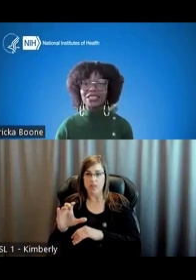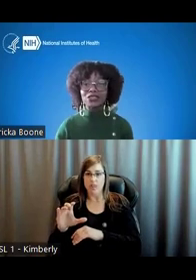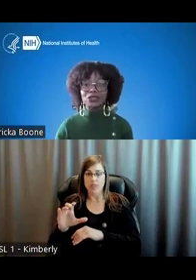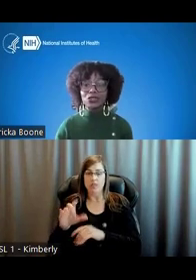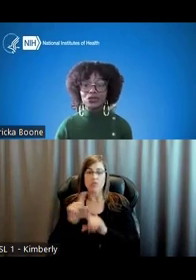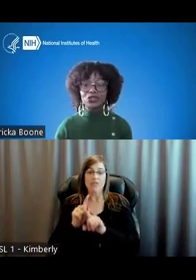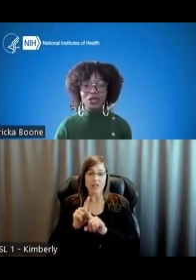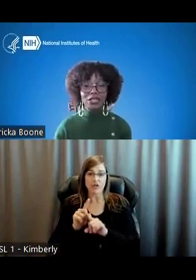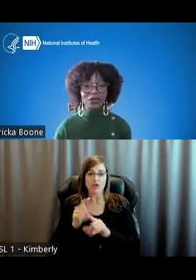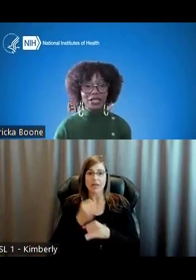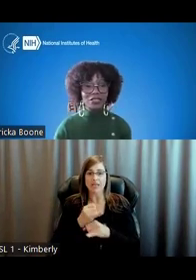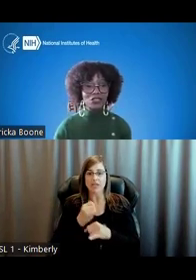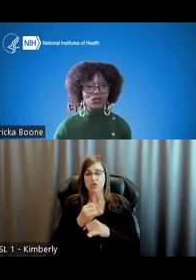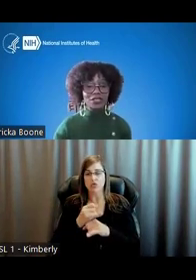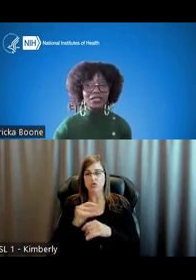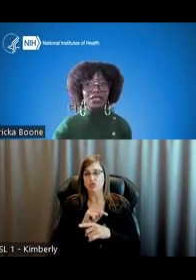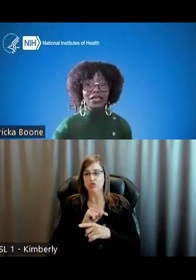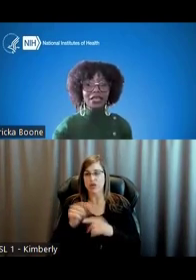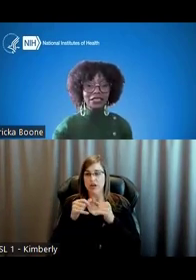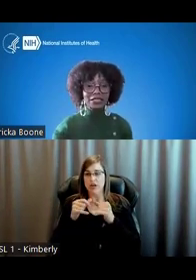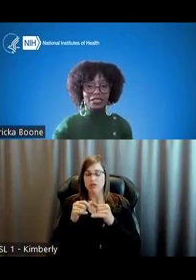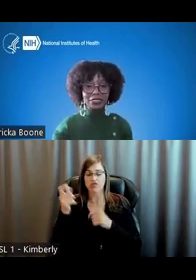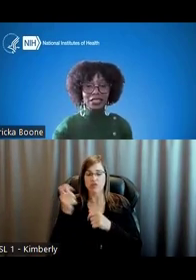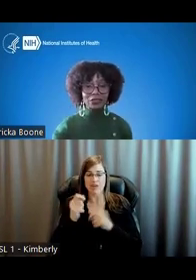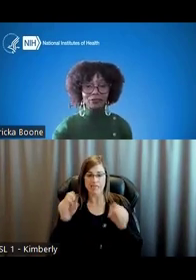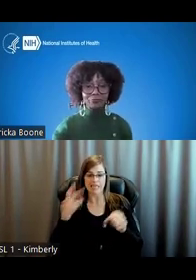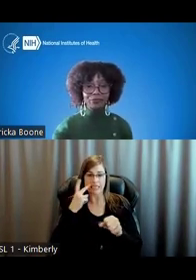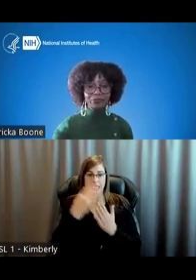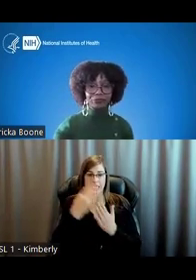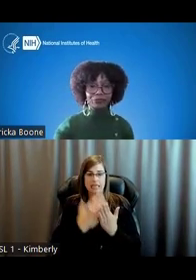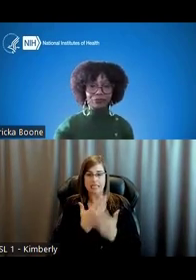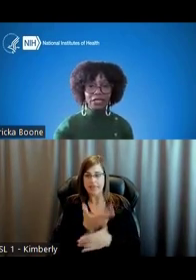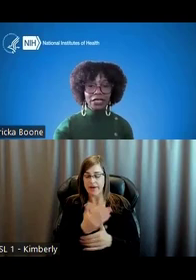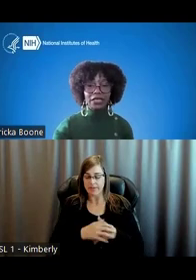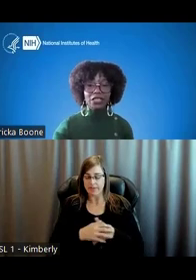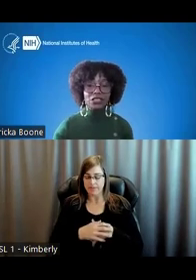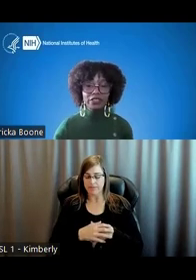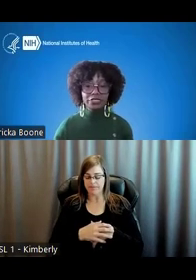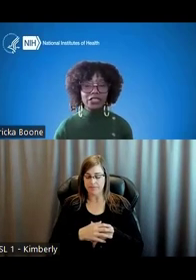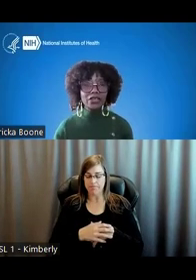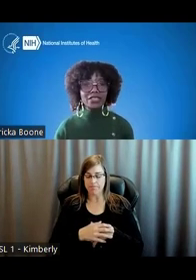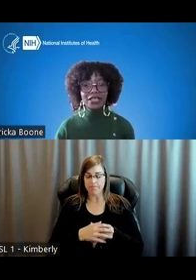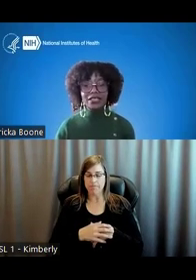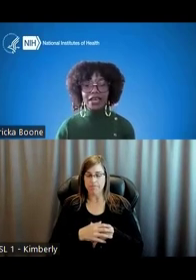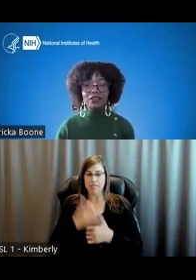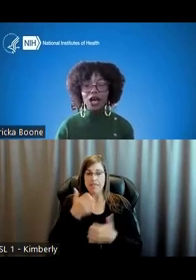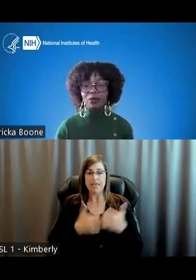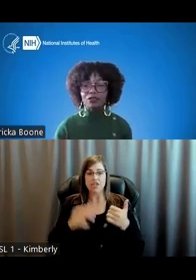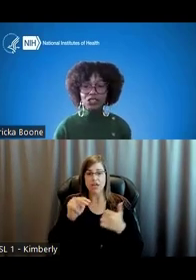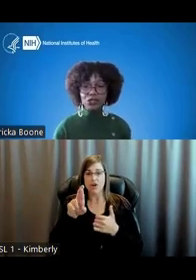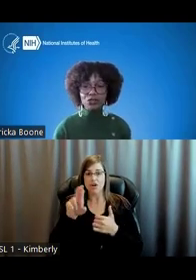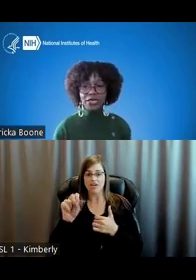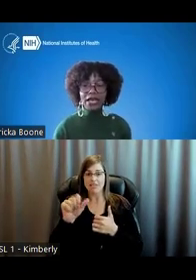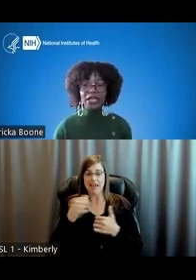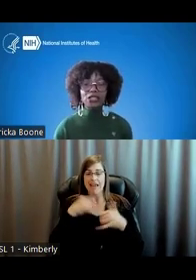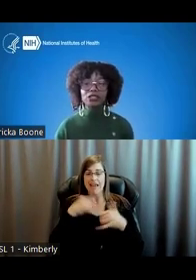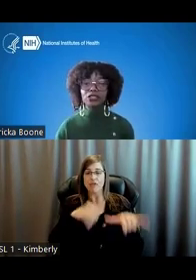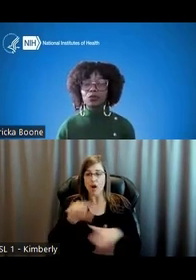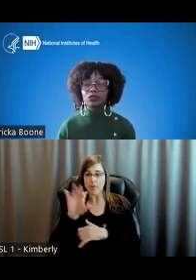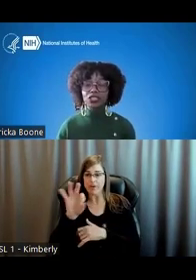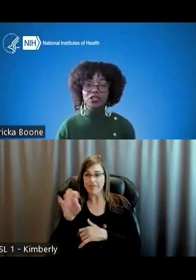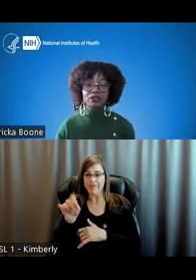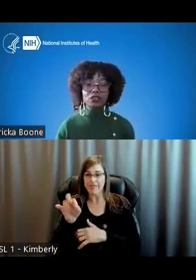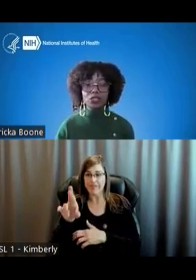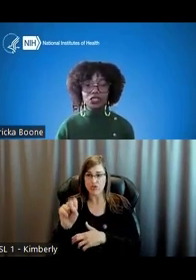and institutional training grants, as you can see listed here. Each of the NRSAs have common features,